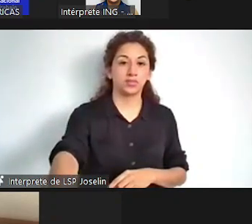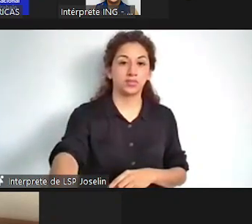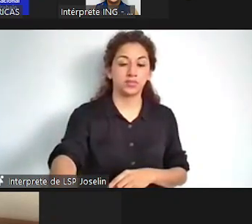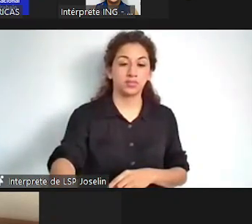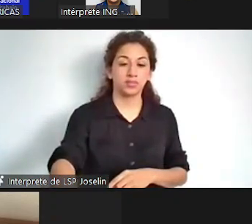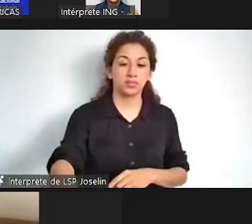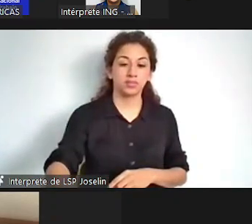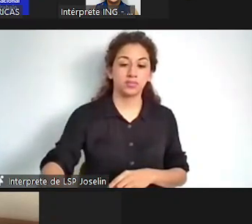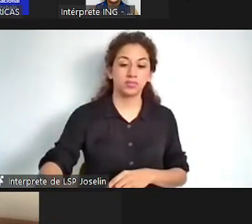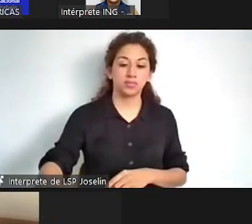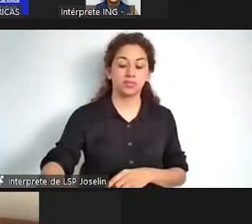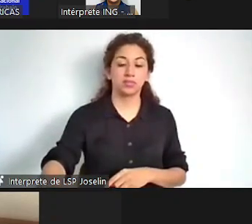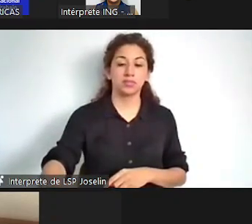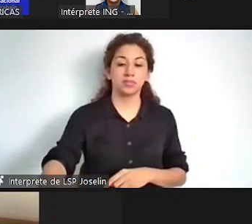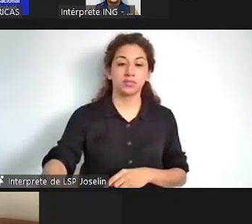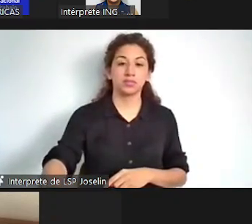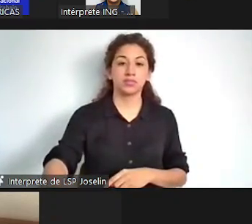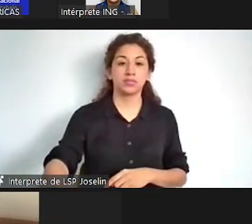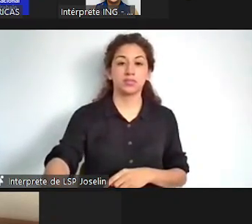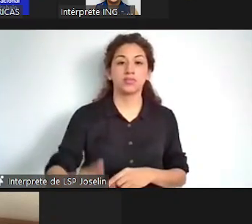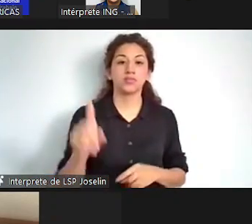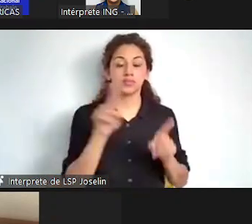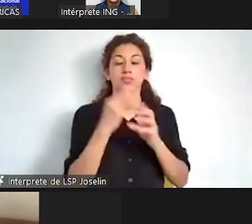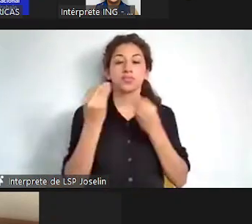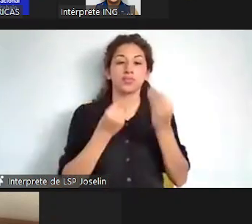and from your perspective